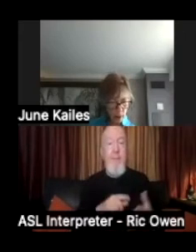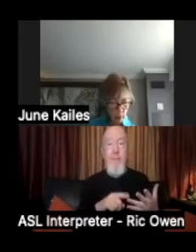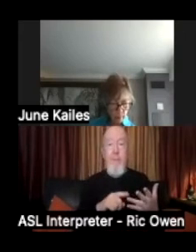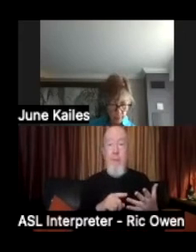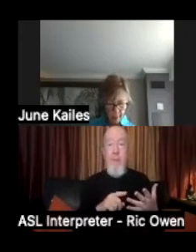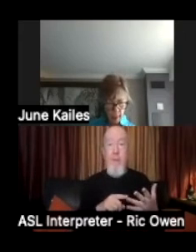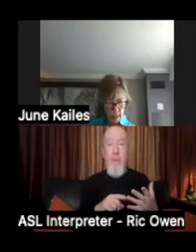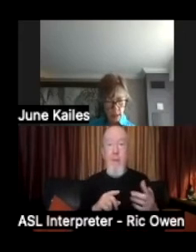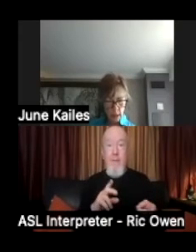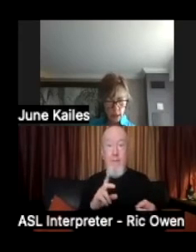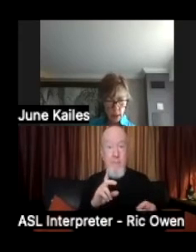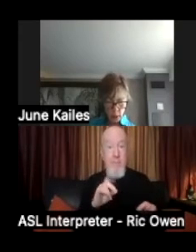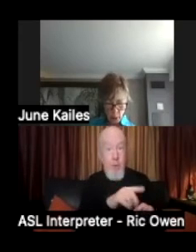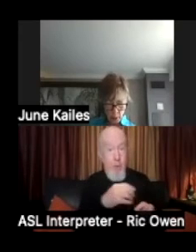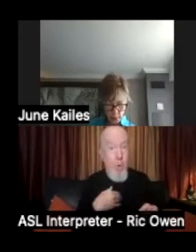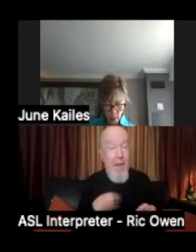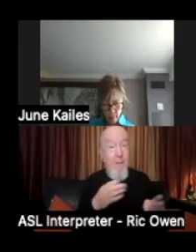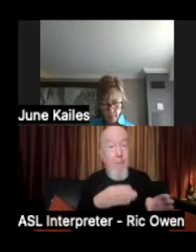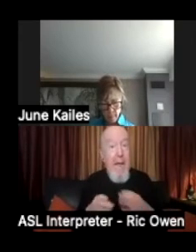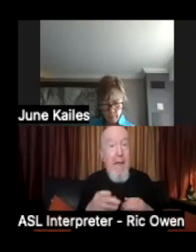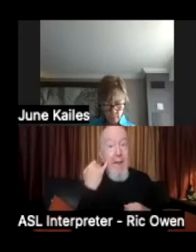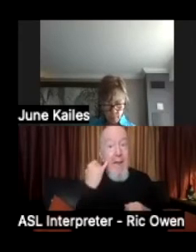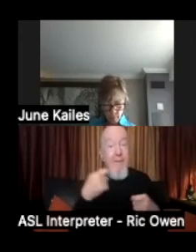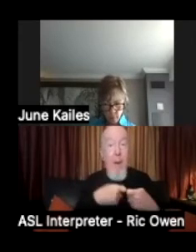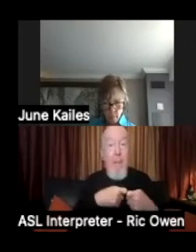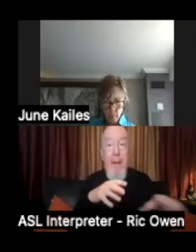power plans to